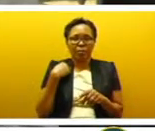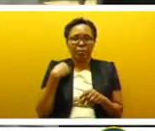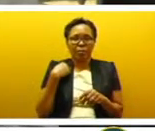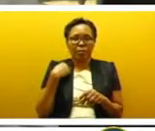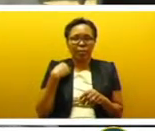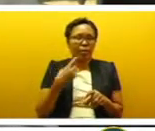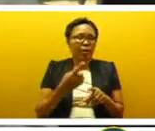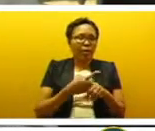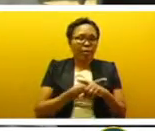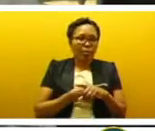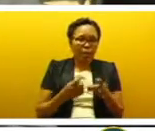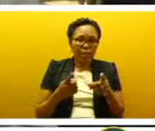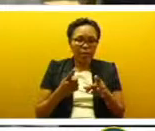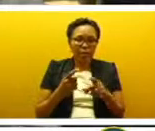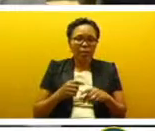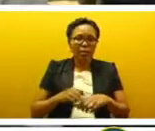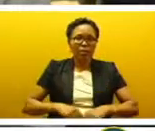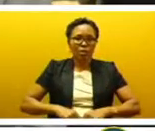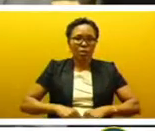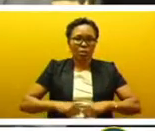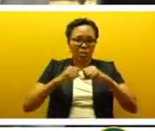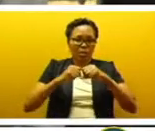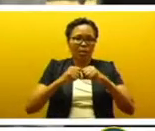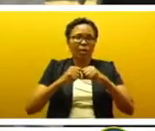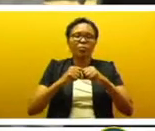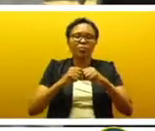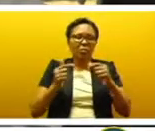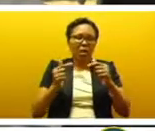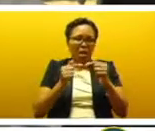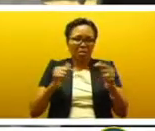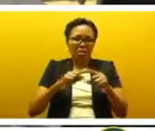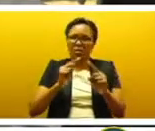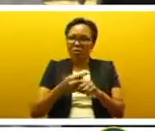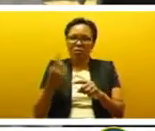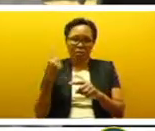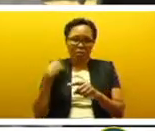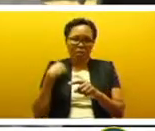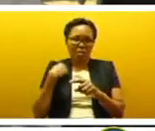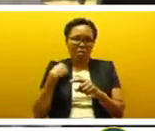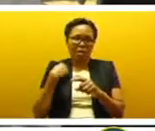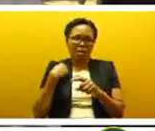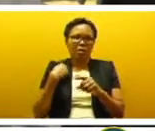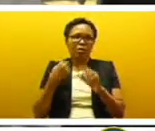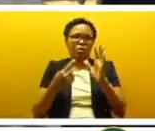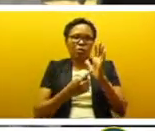but as reported by the chairman, but again as a different number as a denominator,